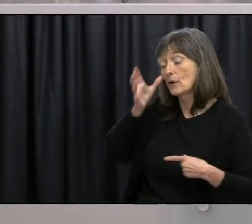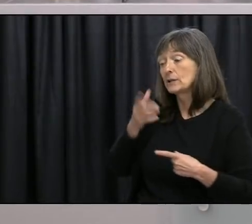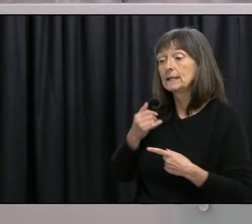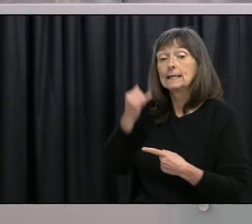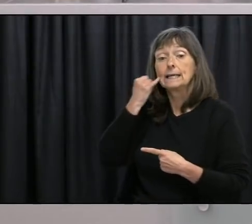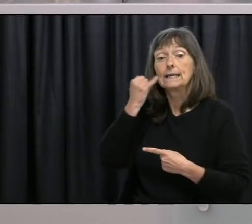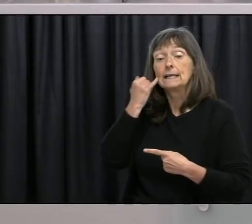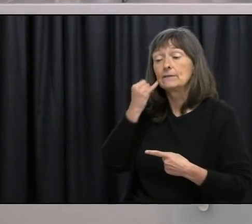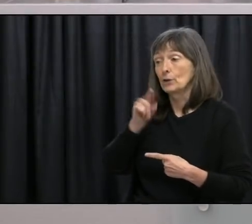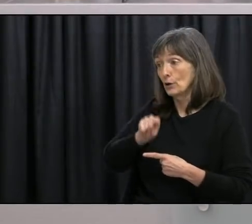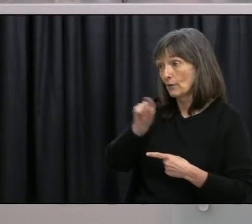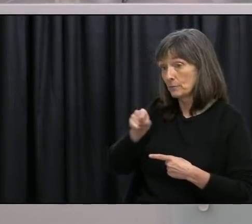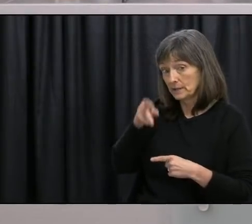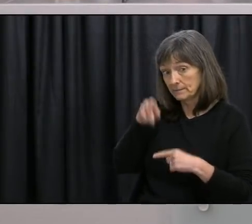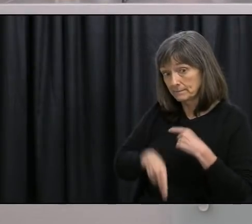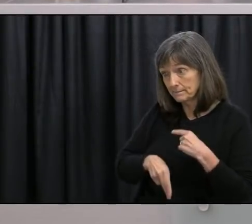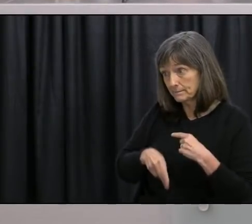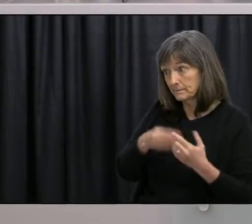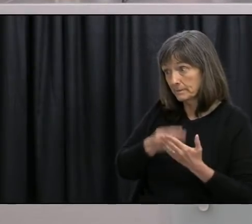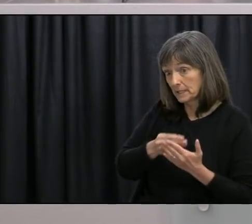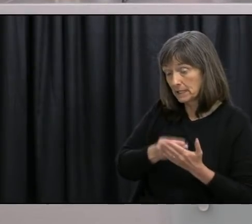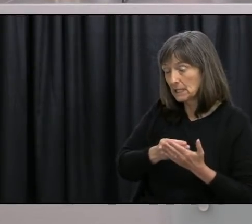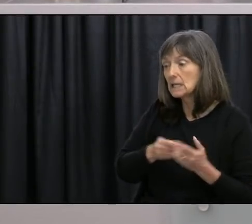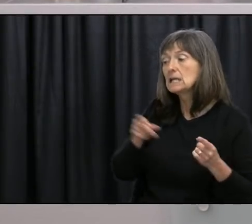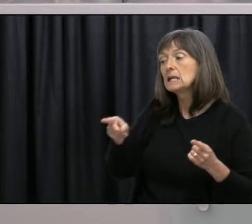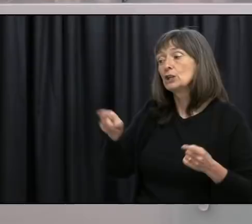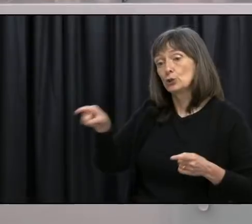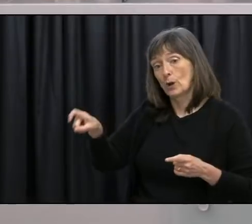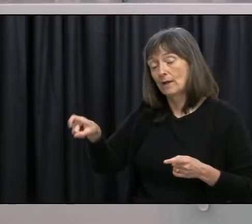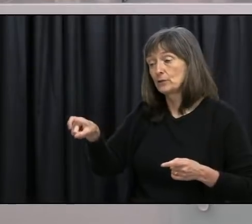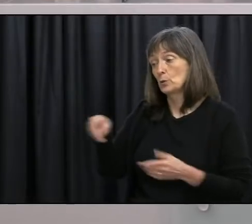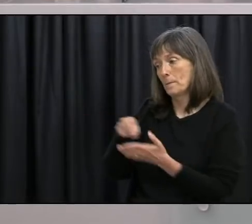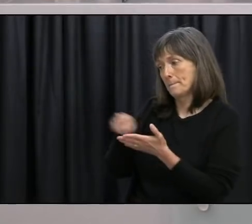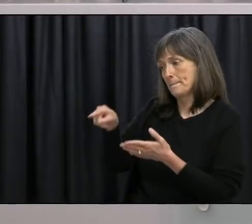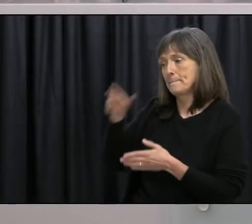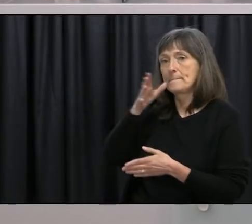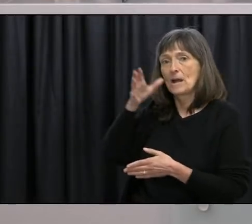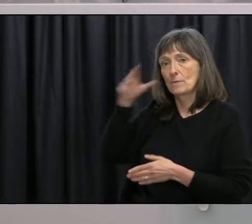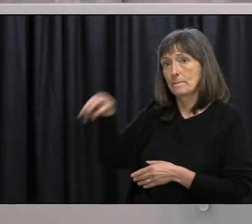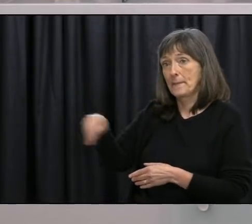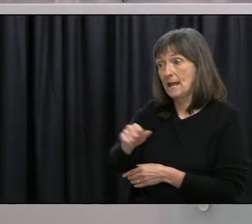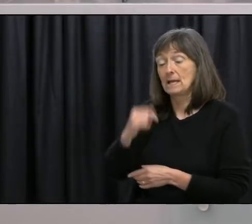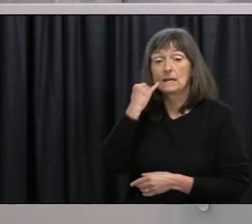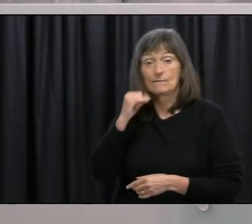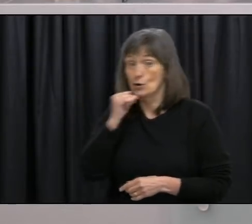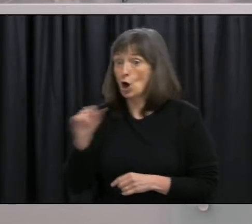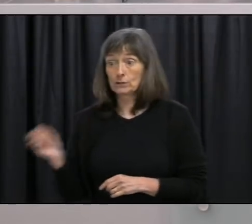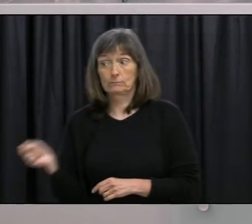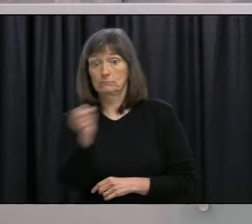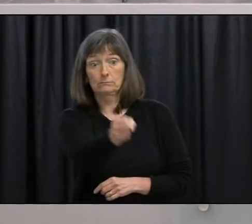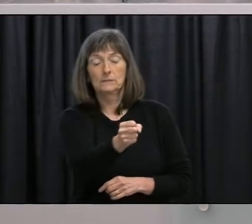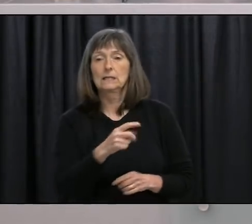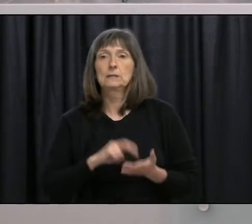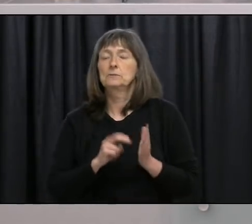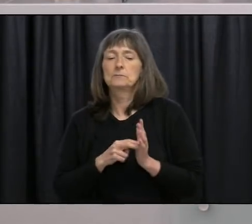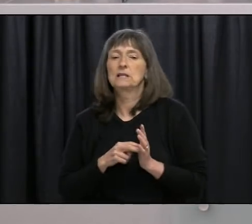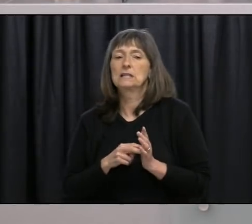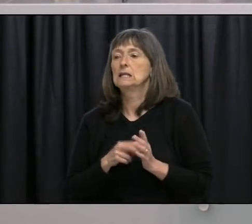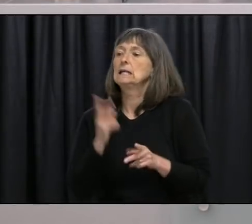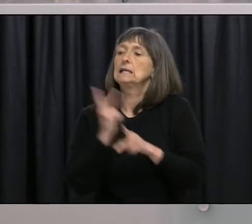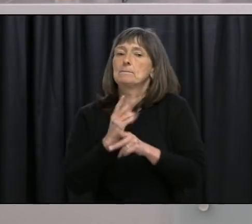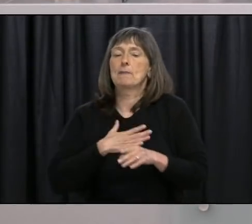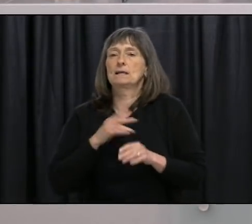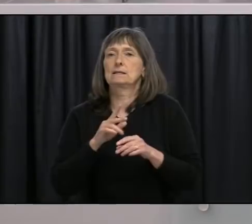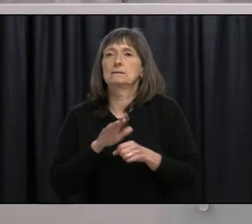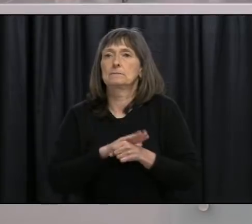government funding runs out. Other provinces like Ontario have said that child care centres have to keep those spaces open and aren't allowed to charge. Why